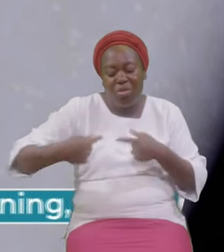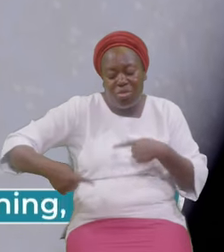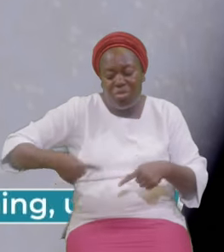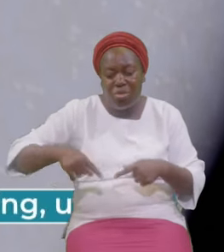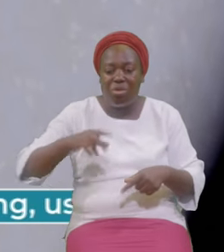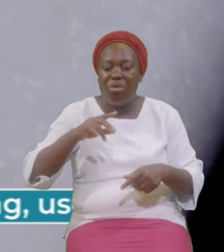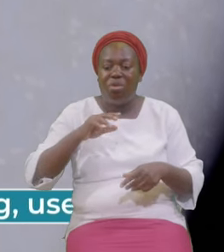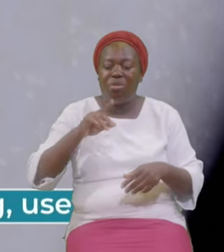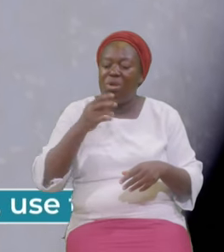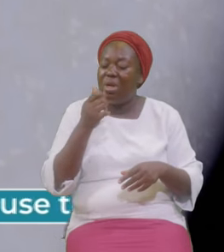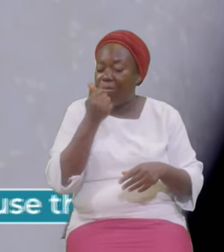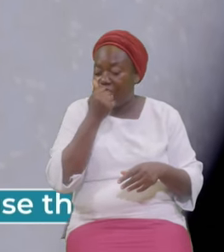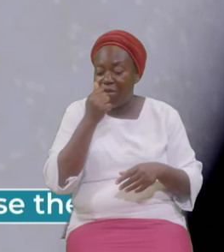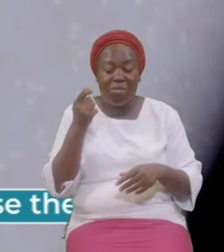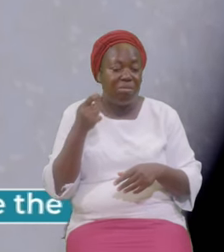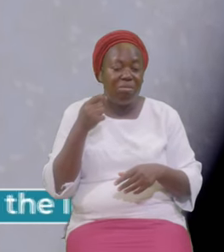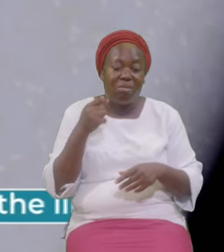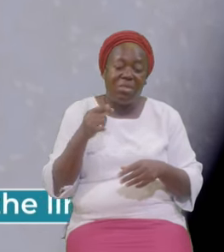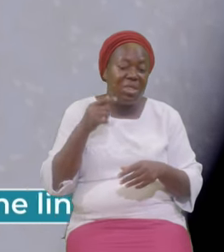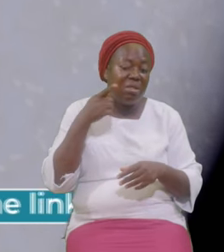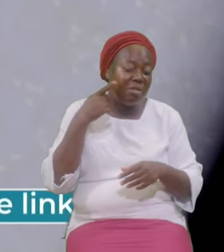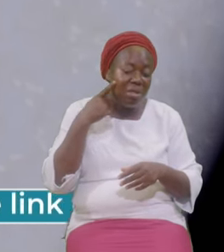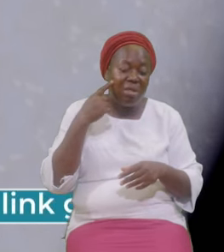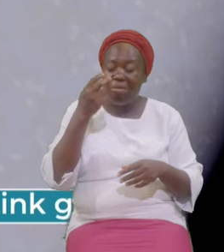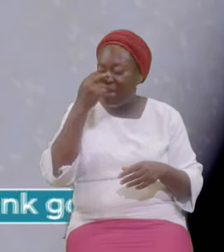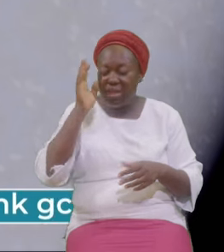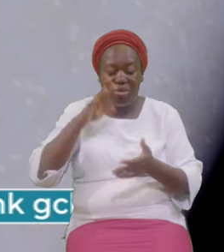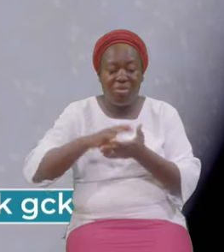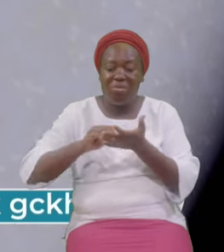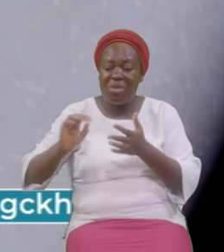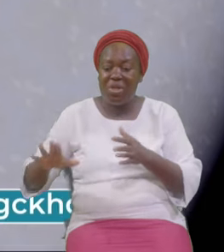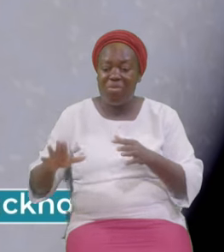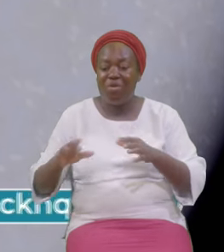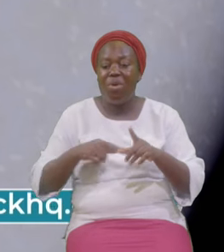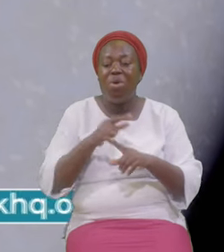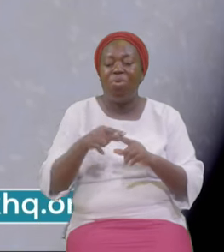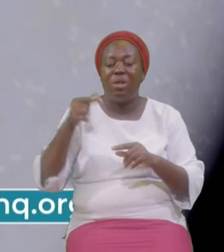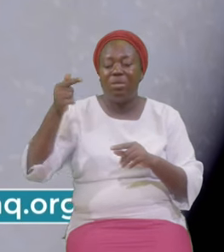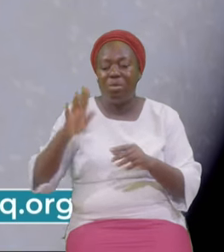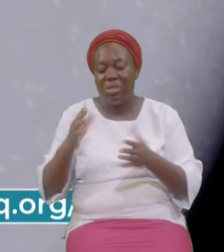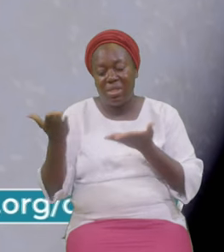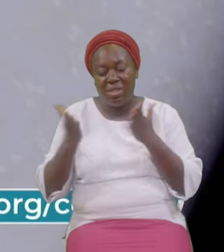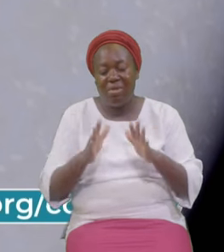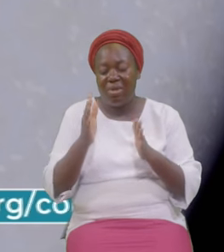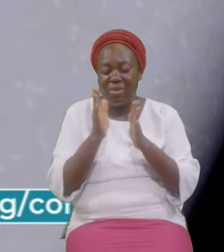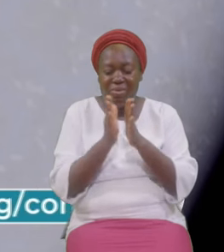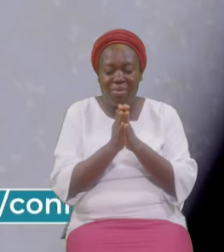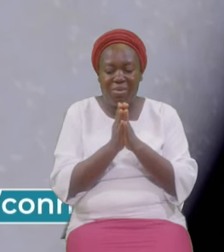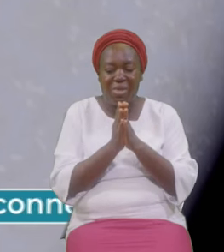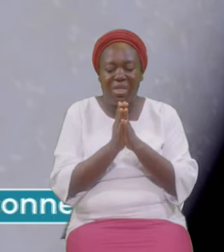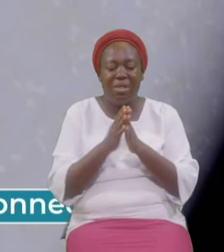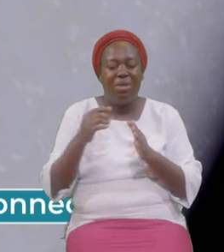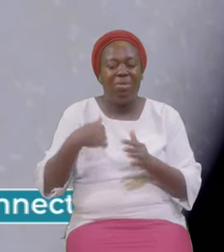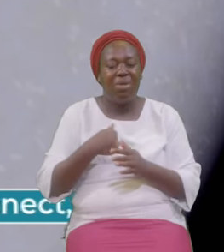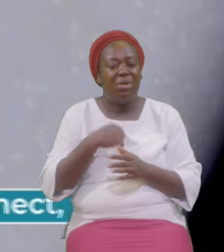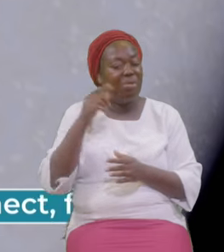deafness will go, blindness will go. When God's servant prays, we shall listen and hear